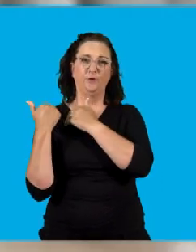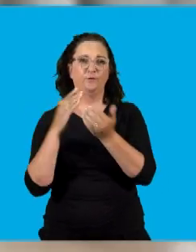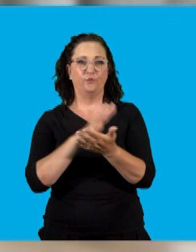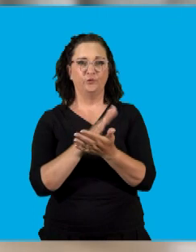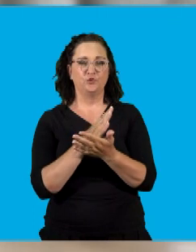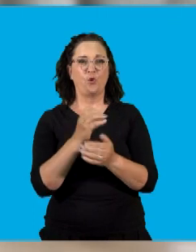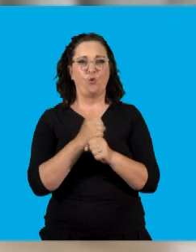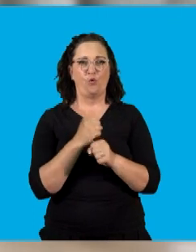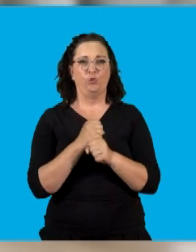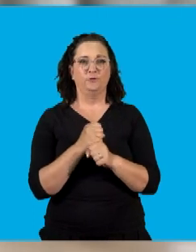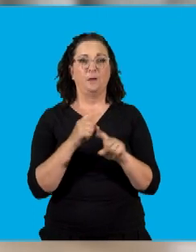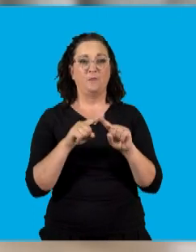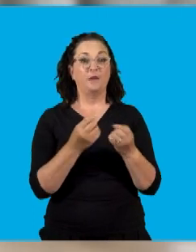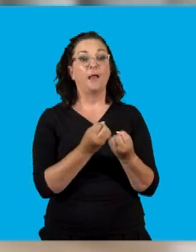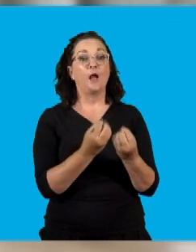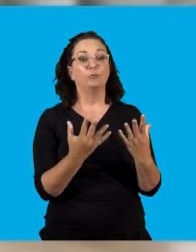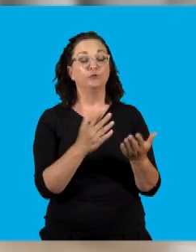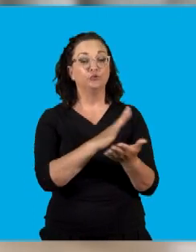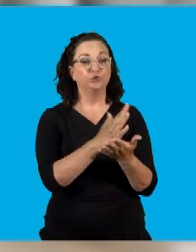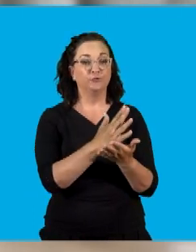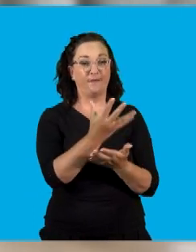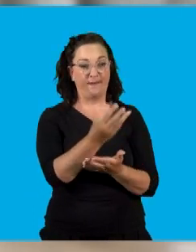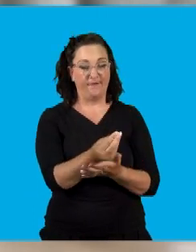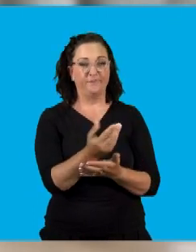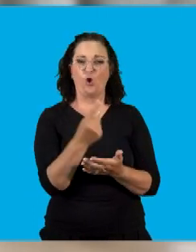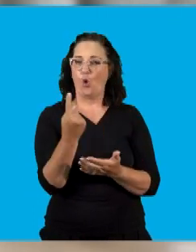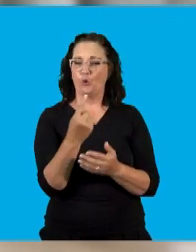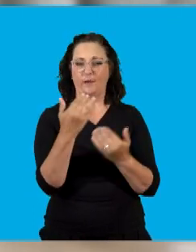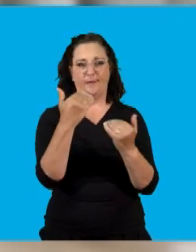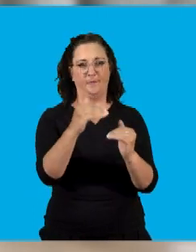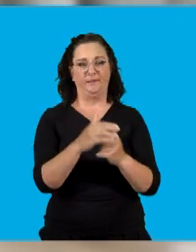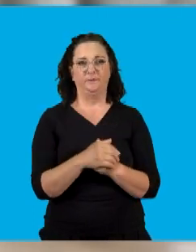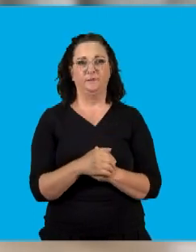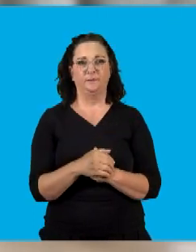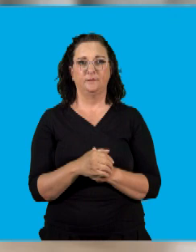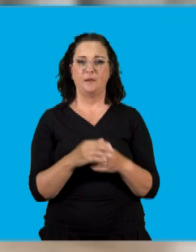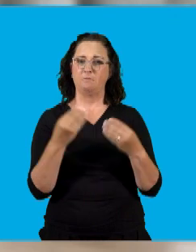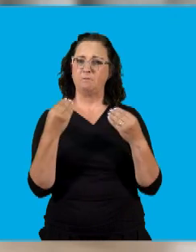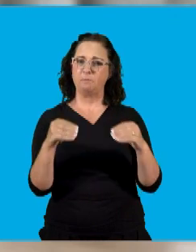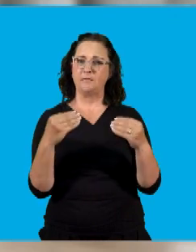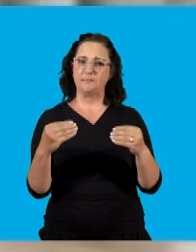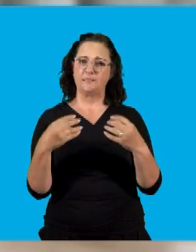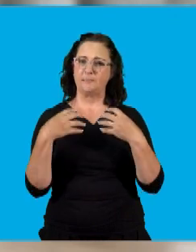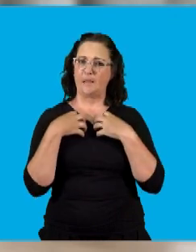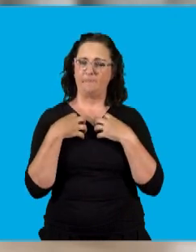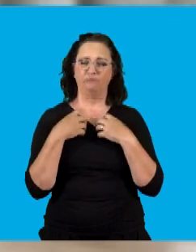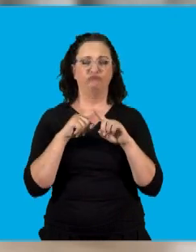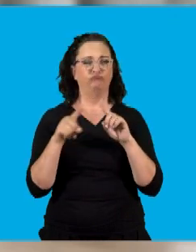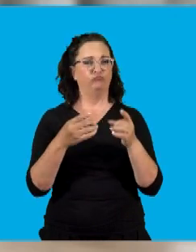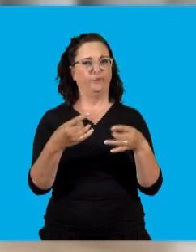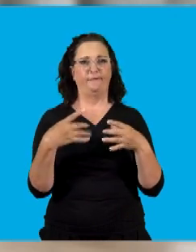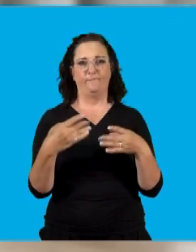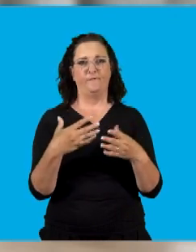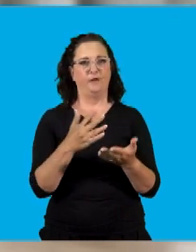is only limited to the number of shares that they are owning. The debts of the business does not